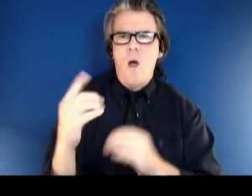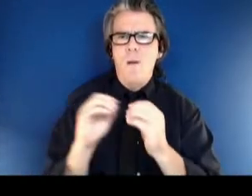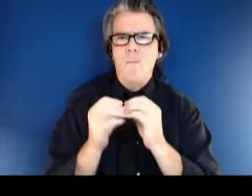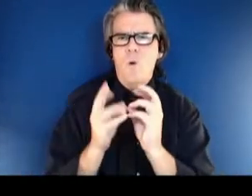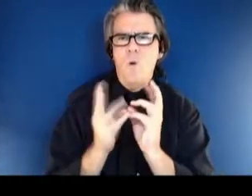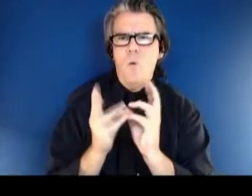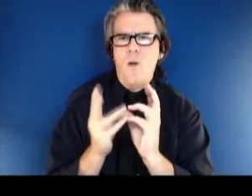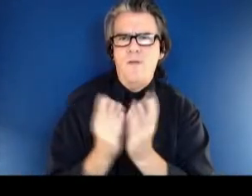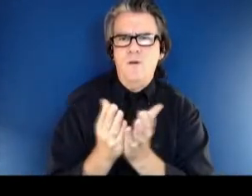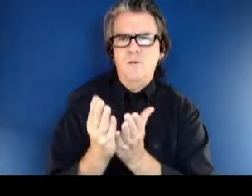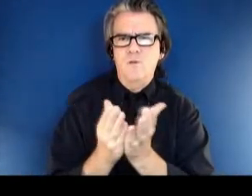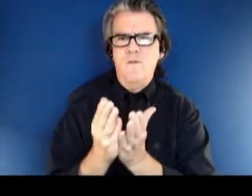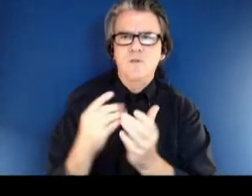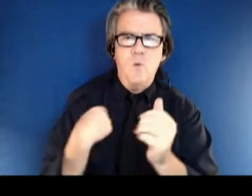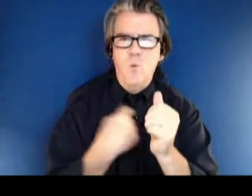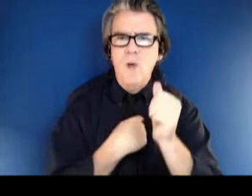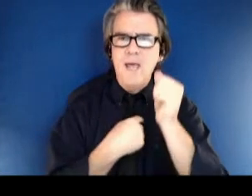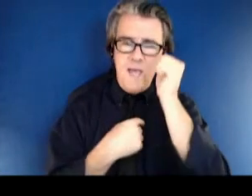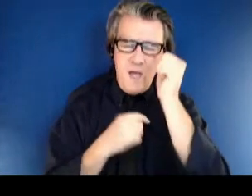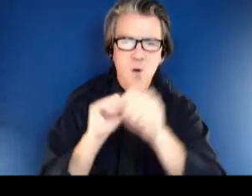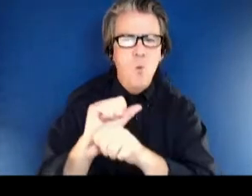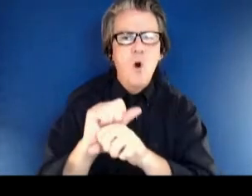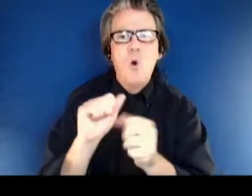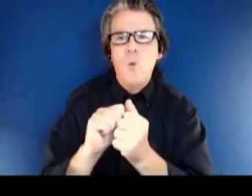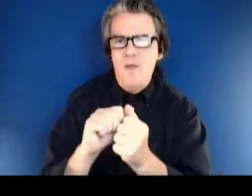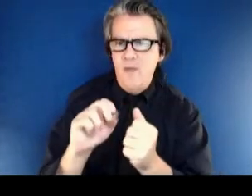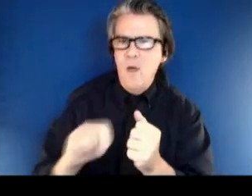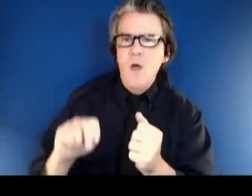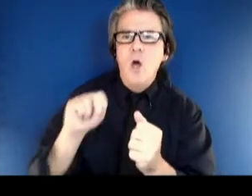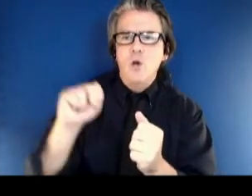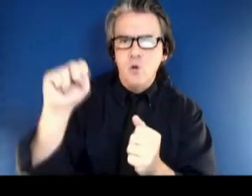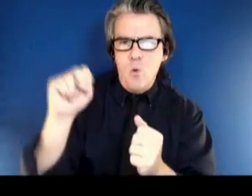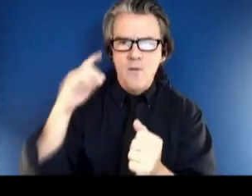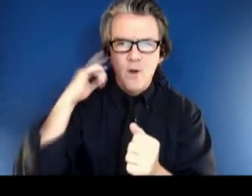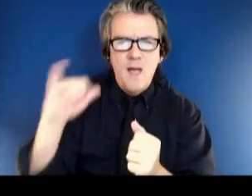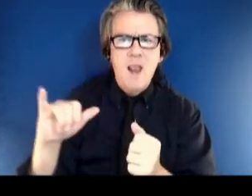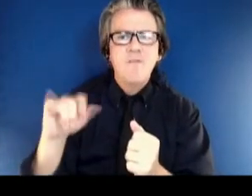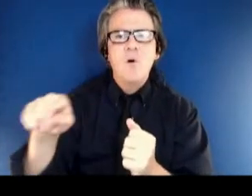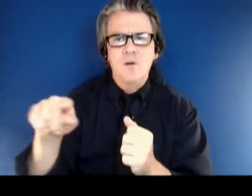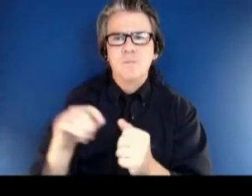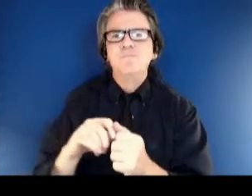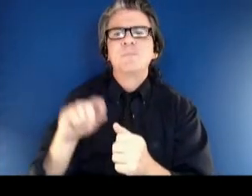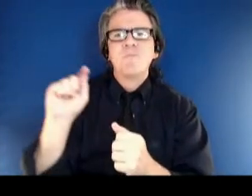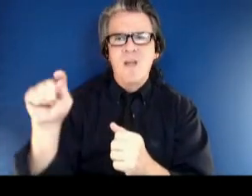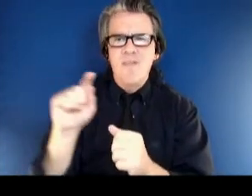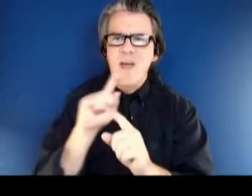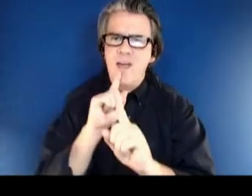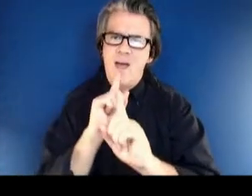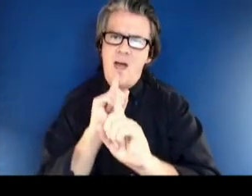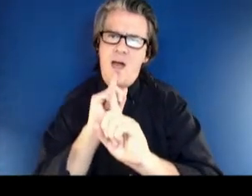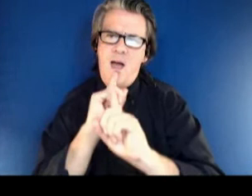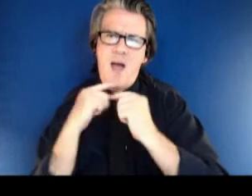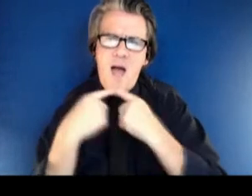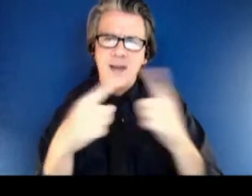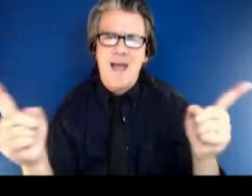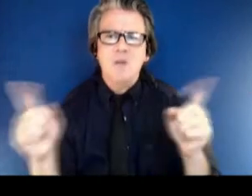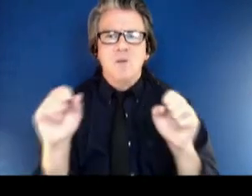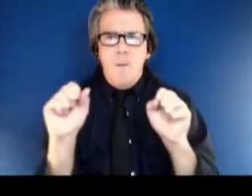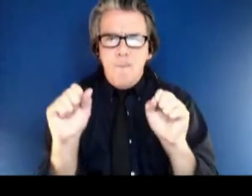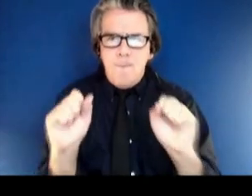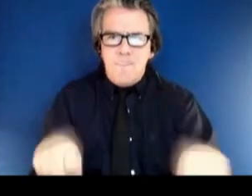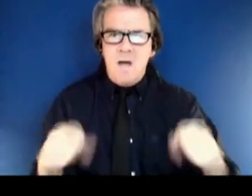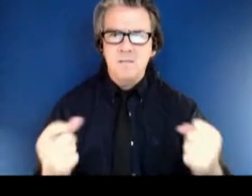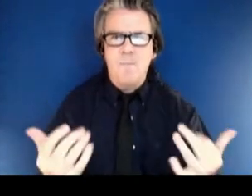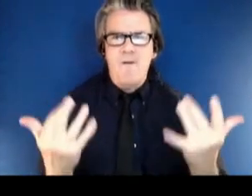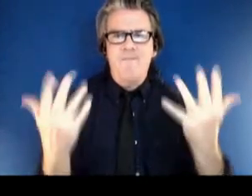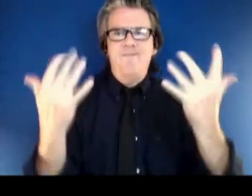we also collaborate with, the Northern Operations Predictive Services, is also forecasting high risks of significant fire